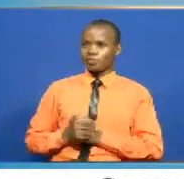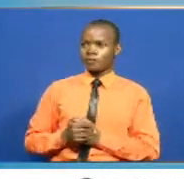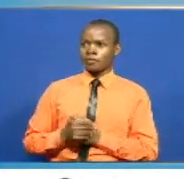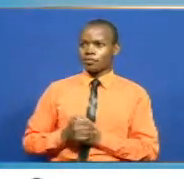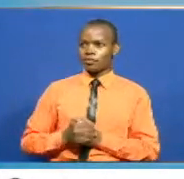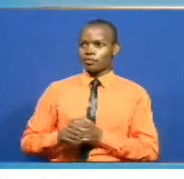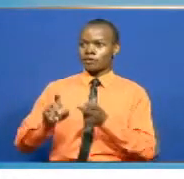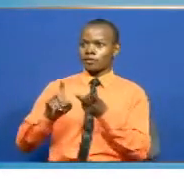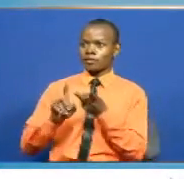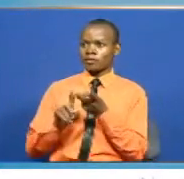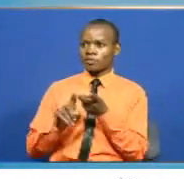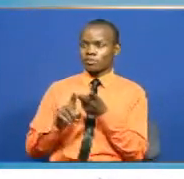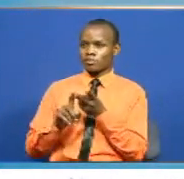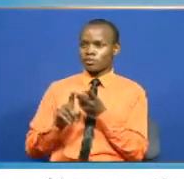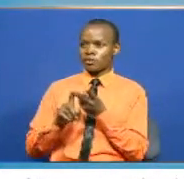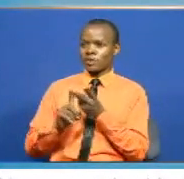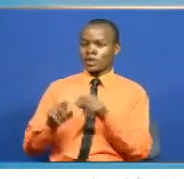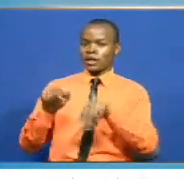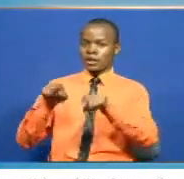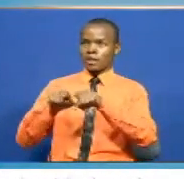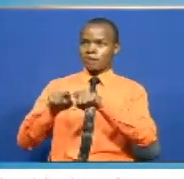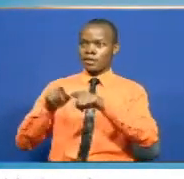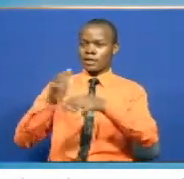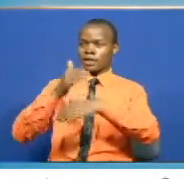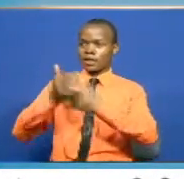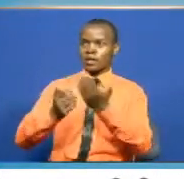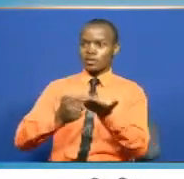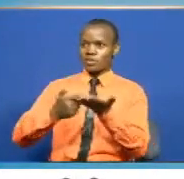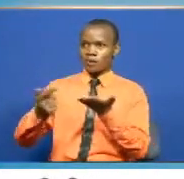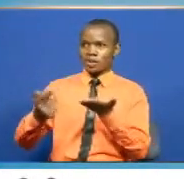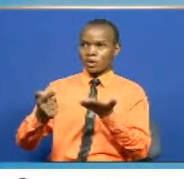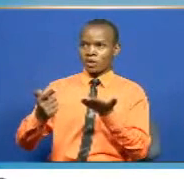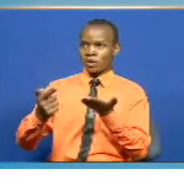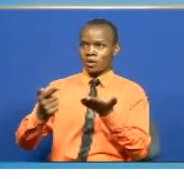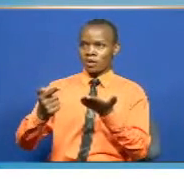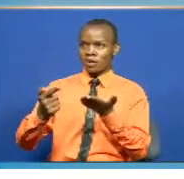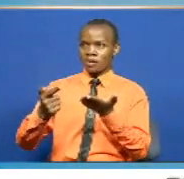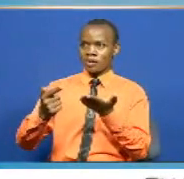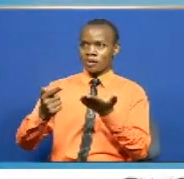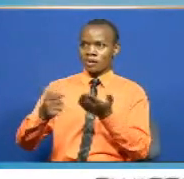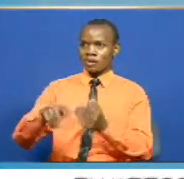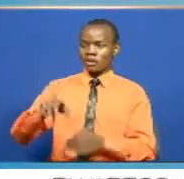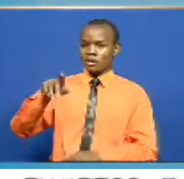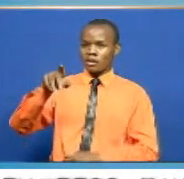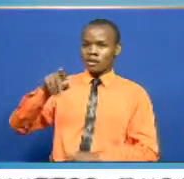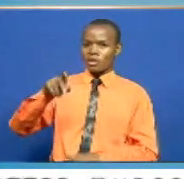Then I think by the end of next week or something, we're expecting Preston,